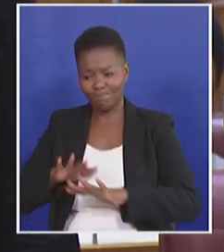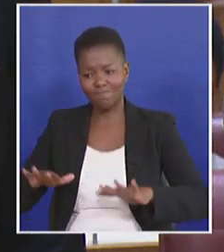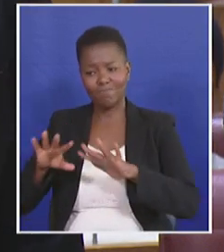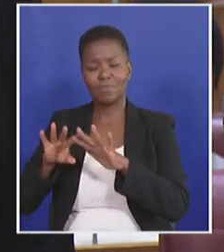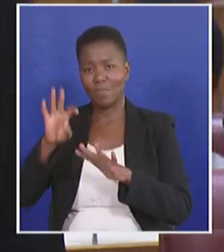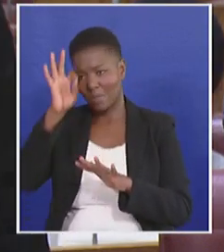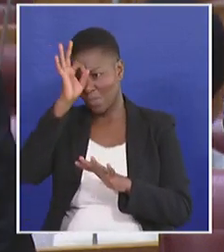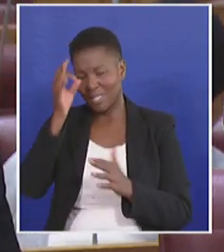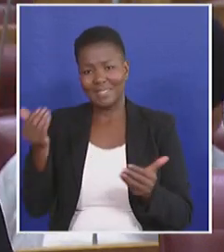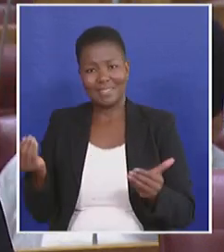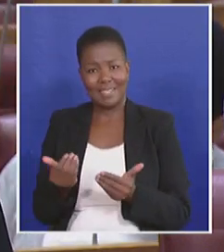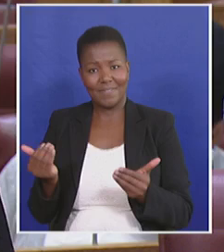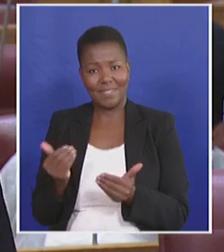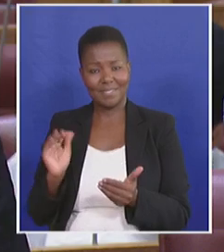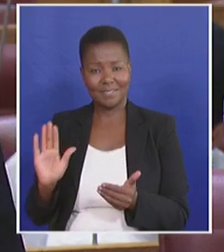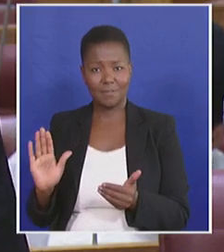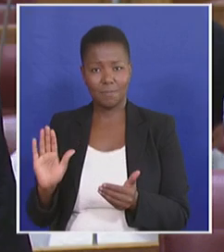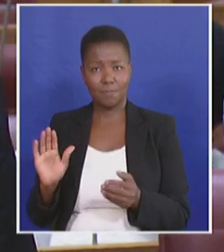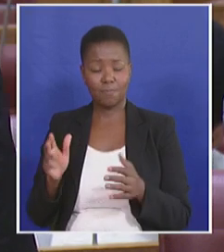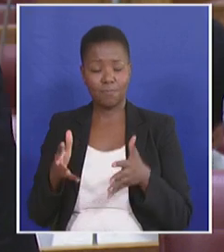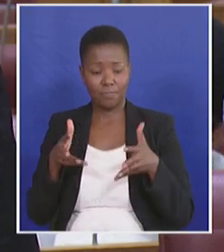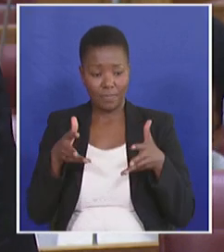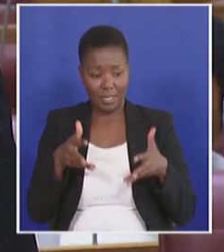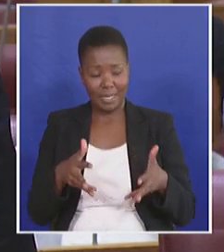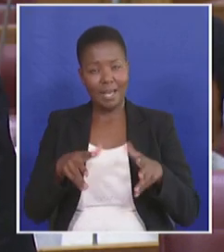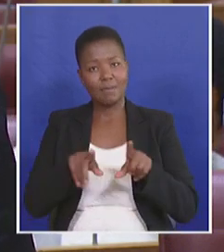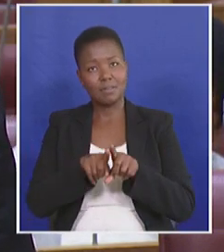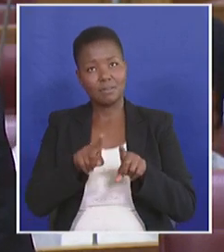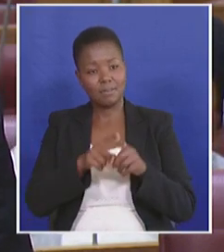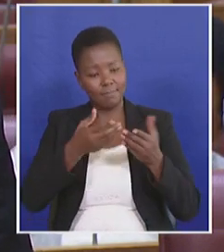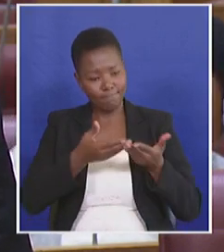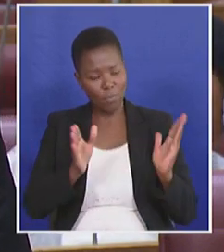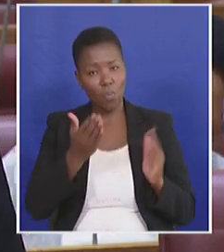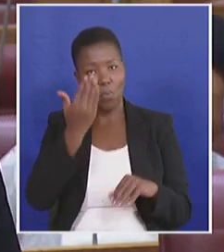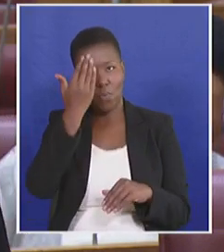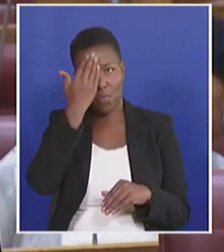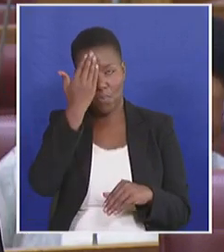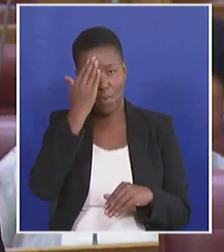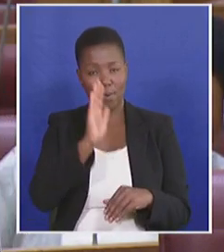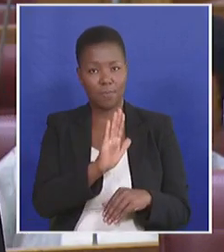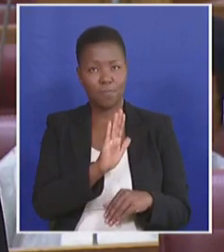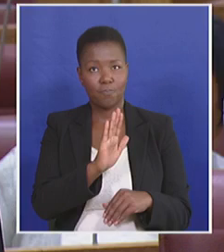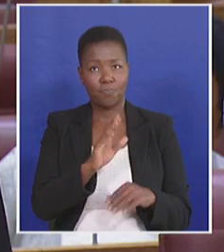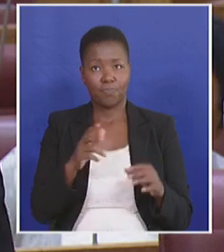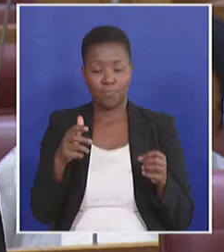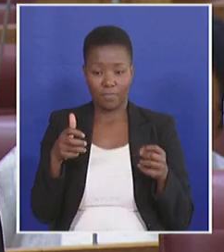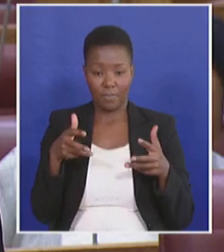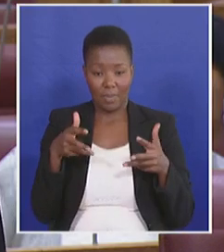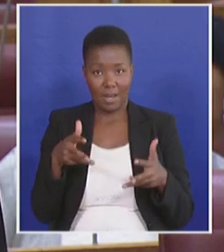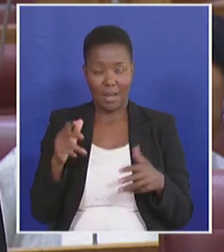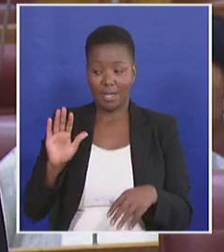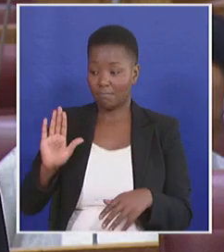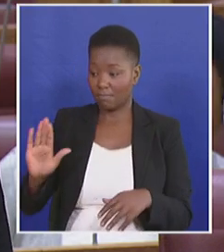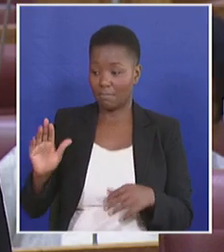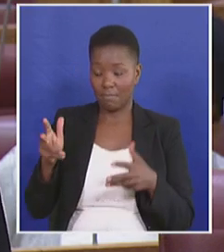Service. Now, it would also be known that as we speak, General Zuma, who's